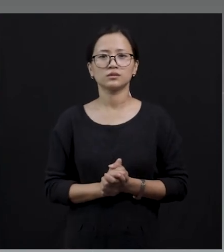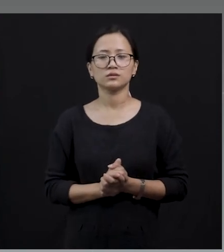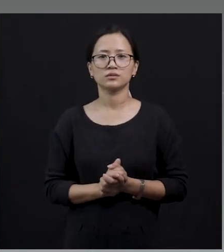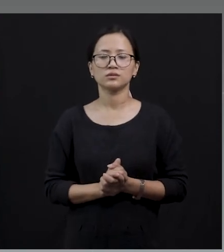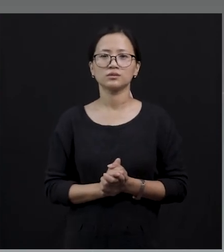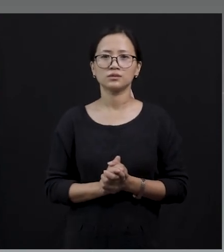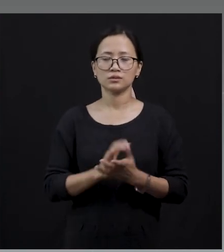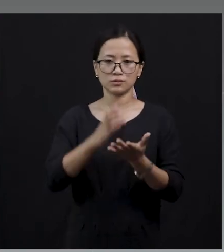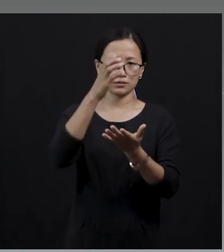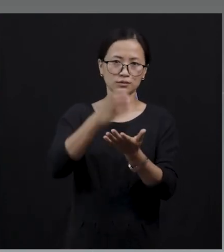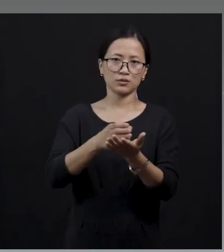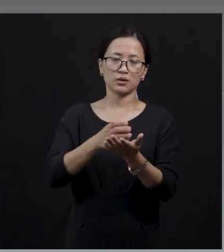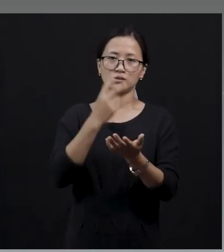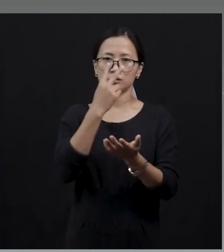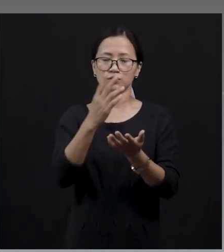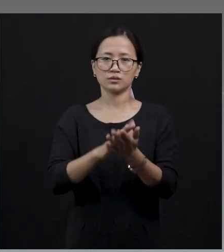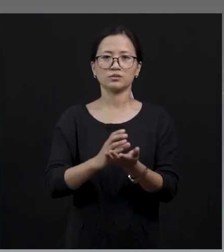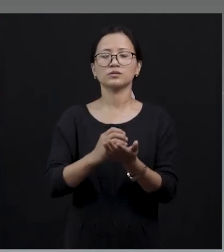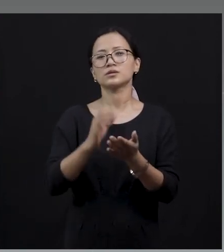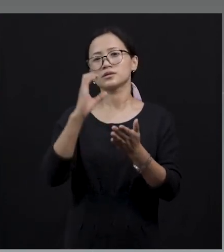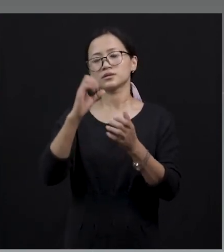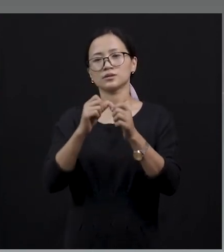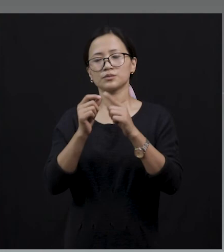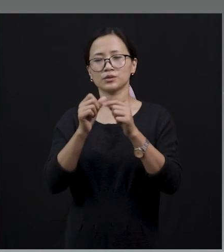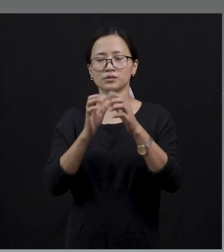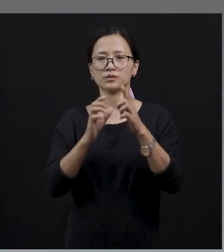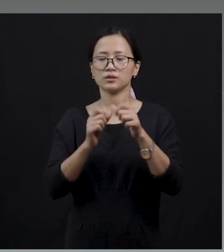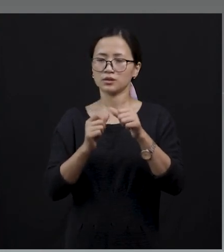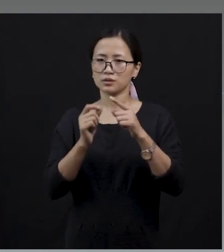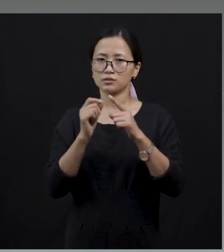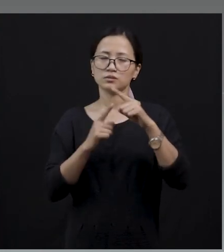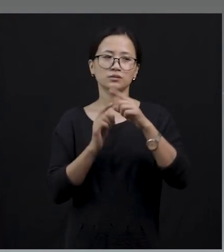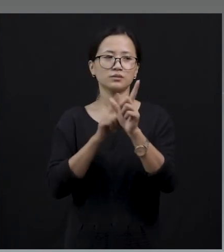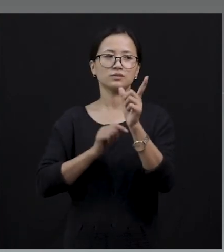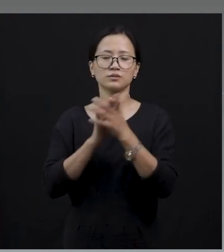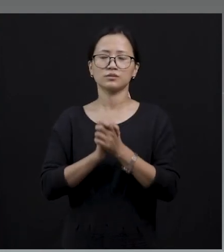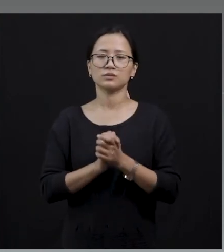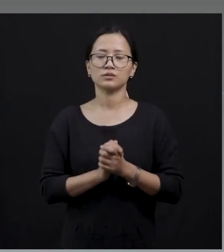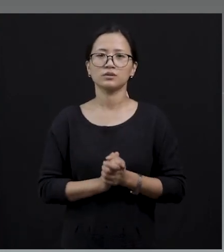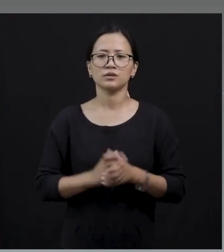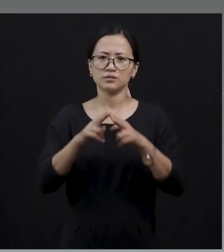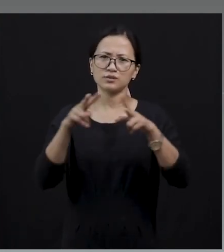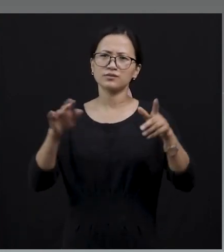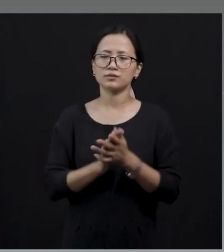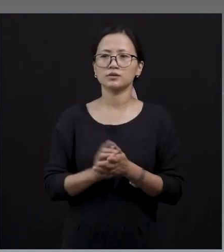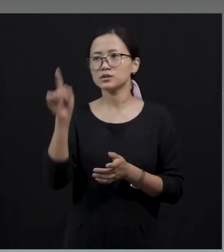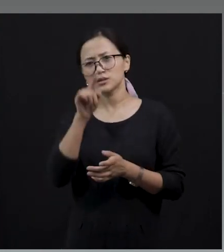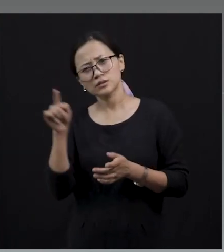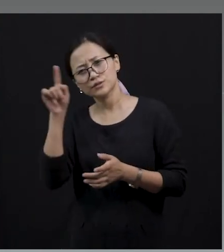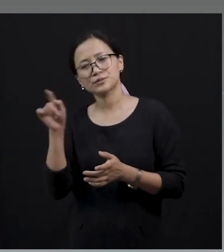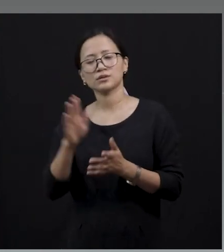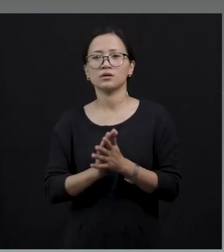this is called your capacity. All right. So the capacity will differ from different shapes with different